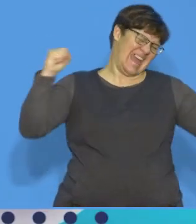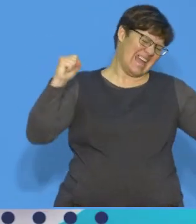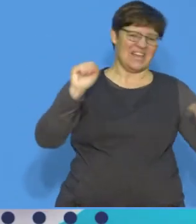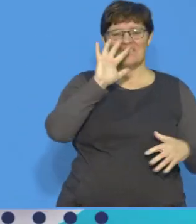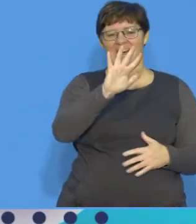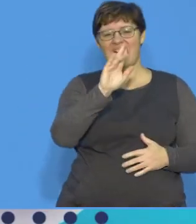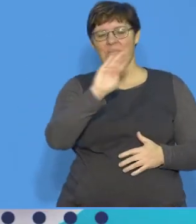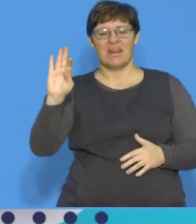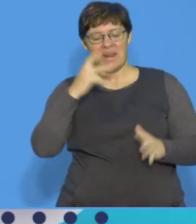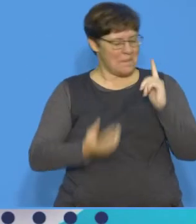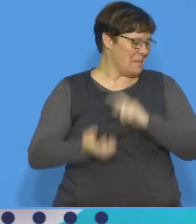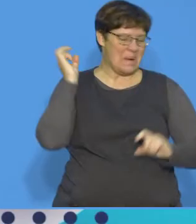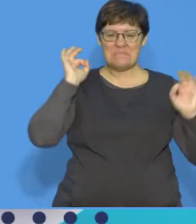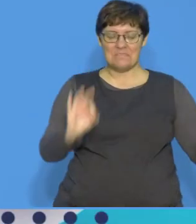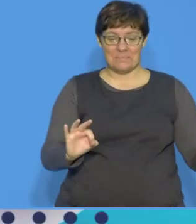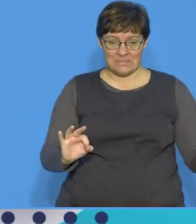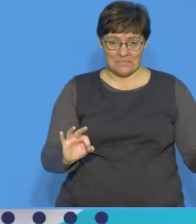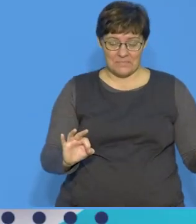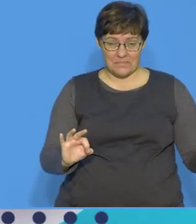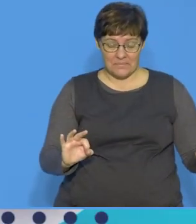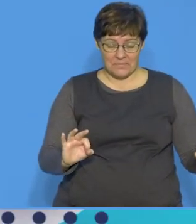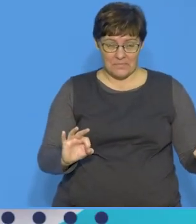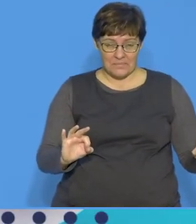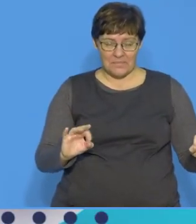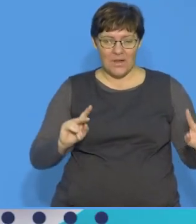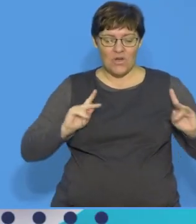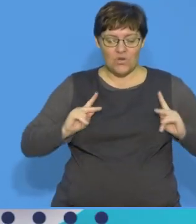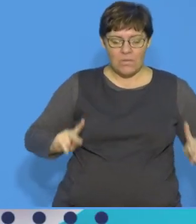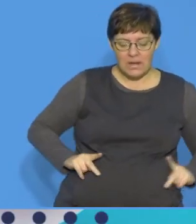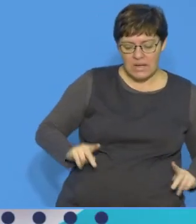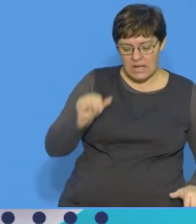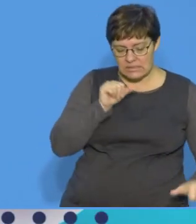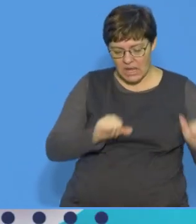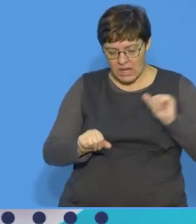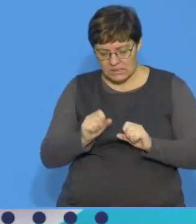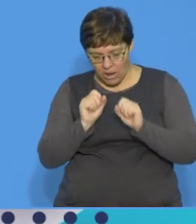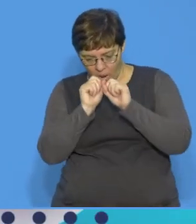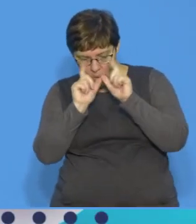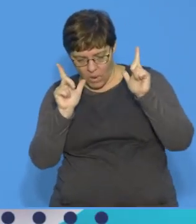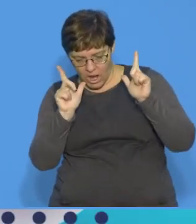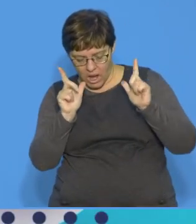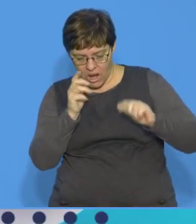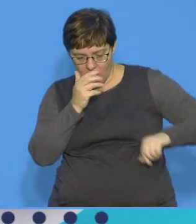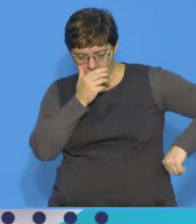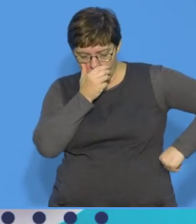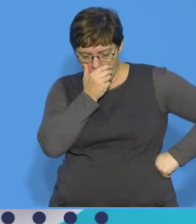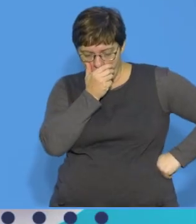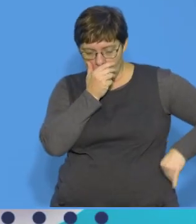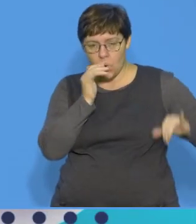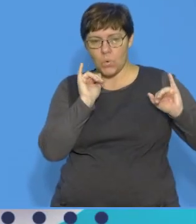5 billion mark. And as humans and science became more aware of,